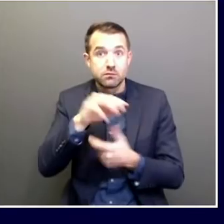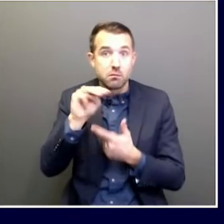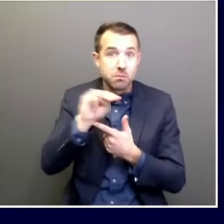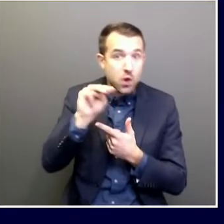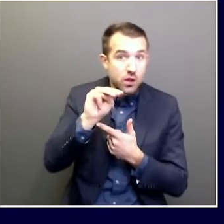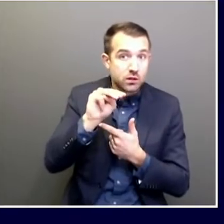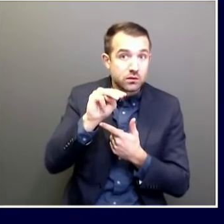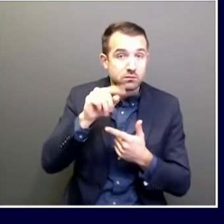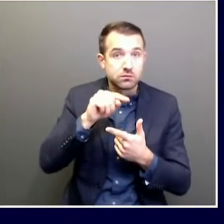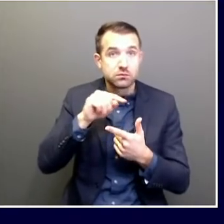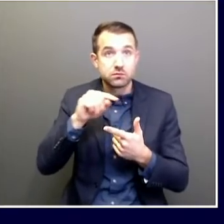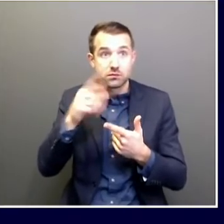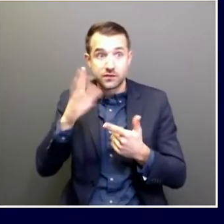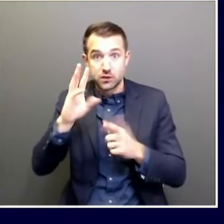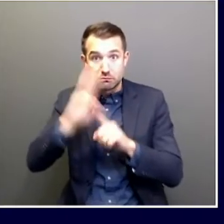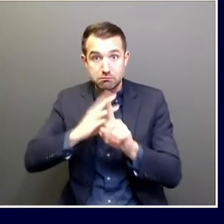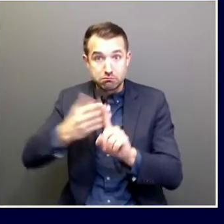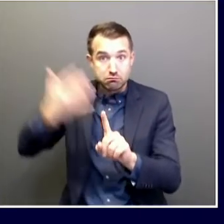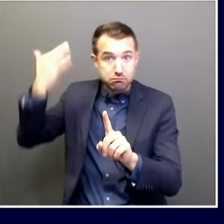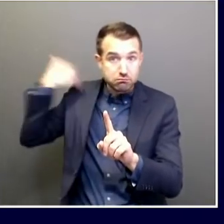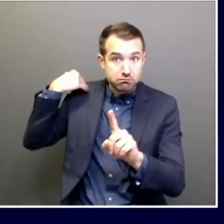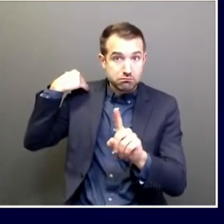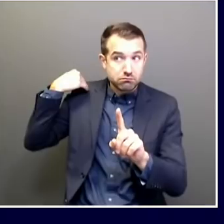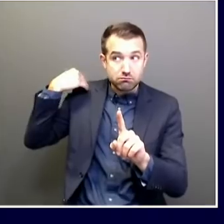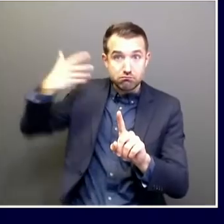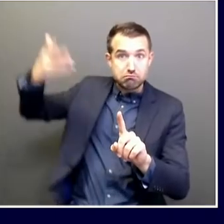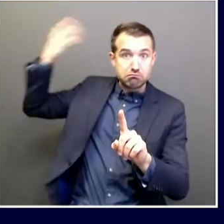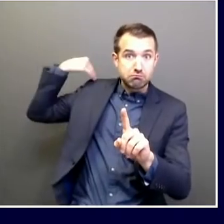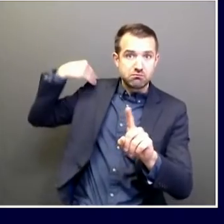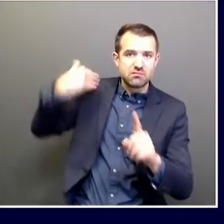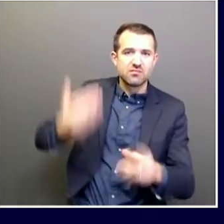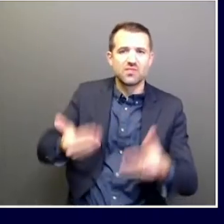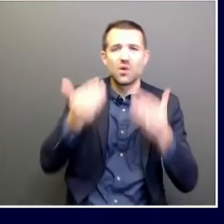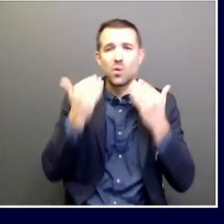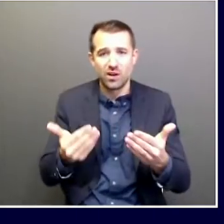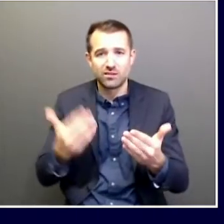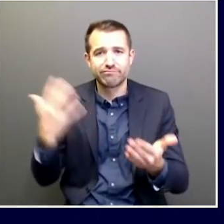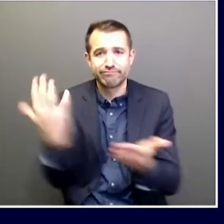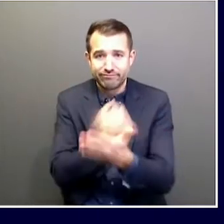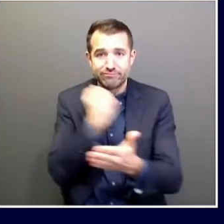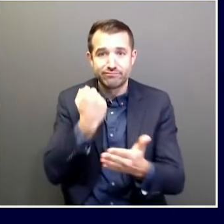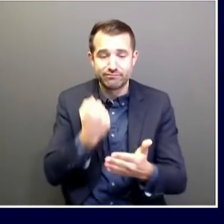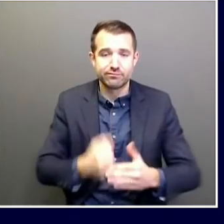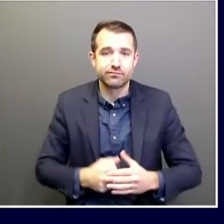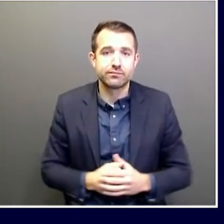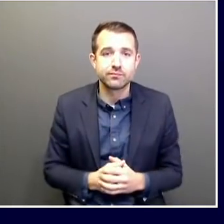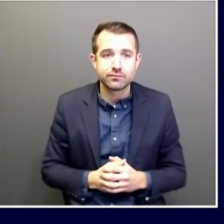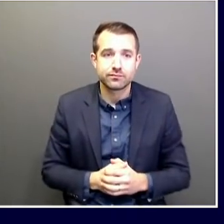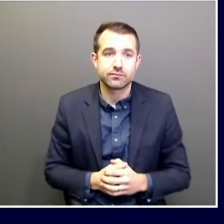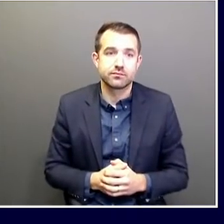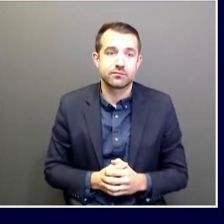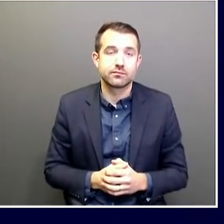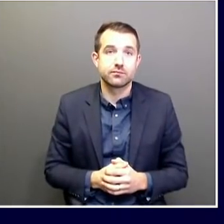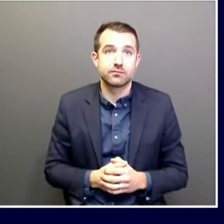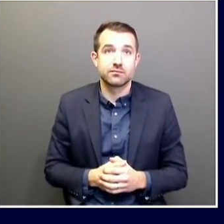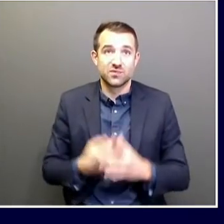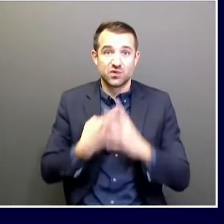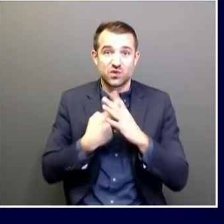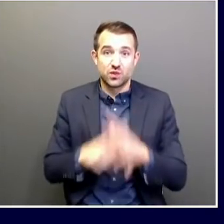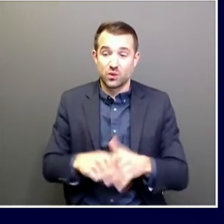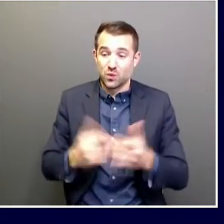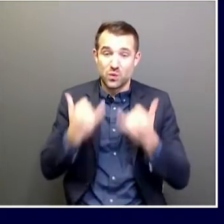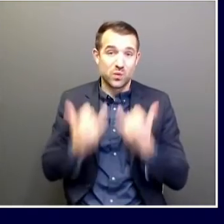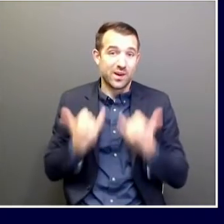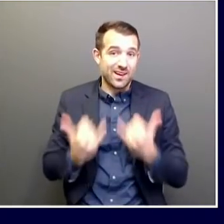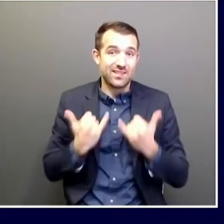6 months ago, you can and should go get a booster. This is effective immediately. It is